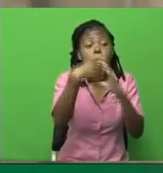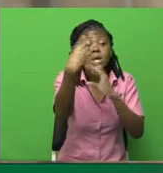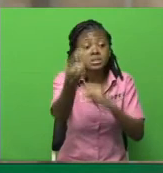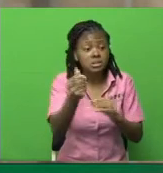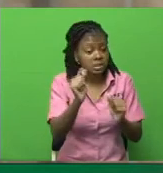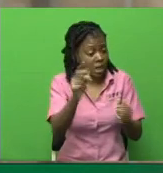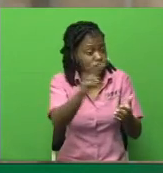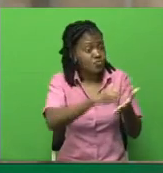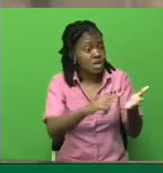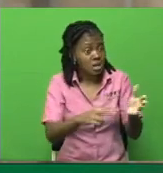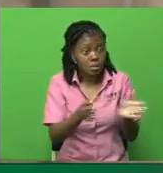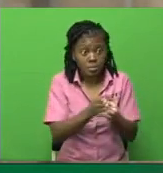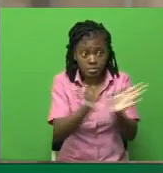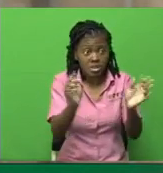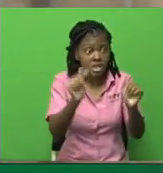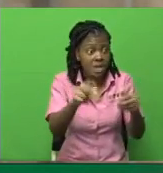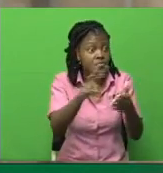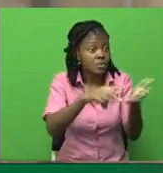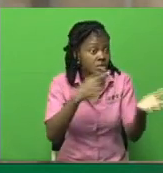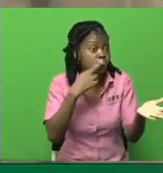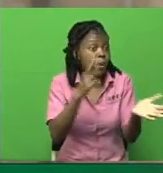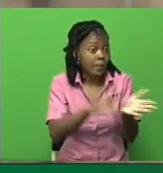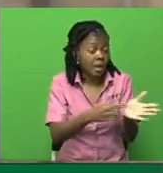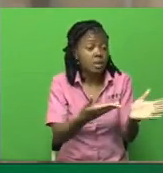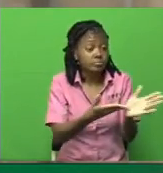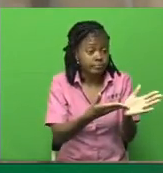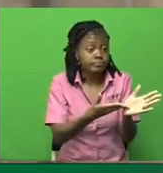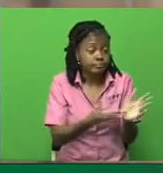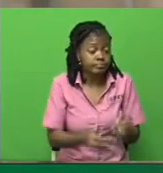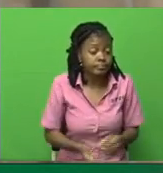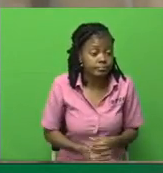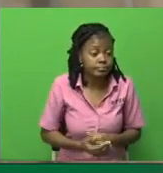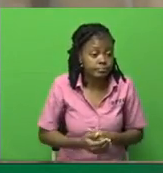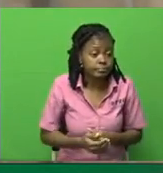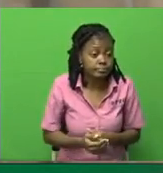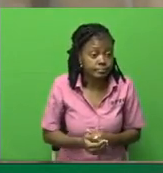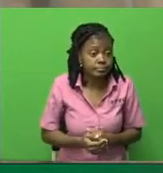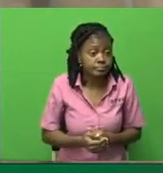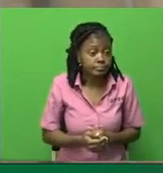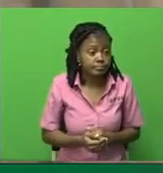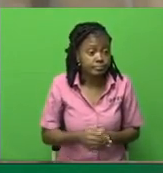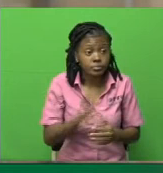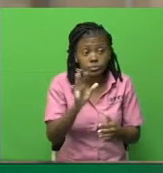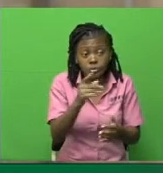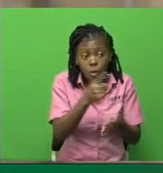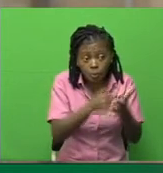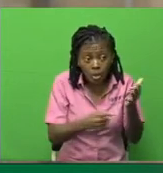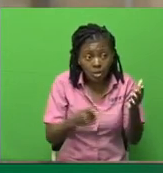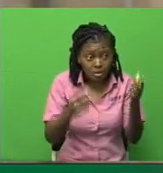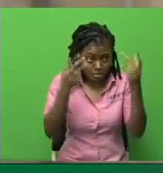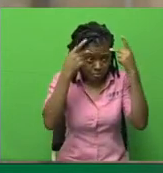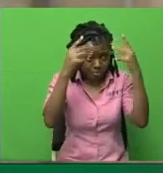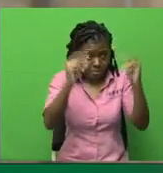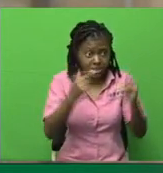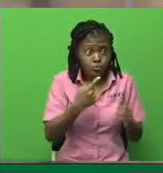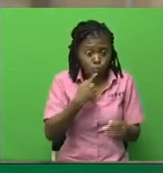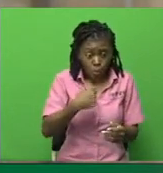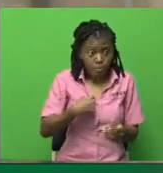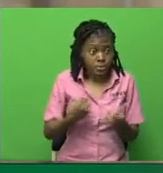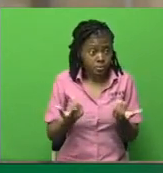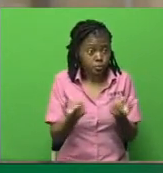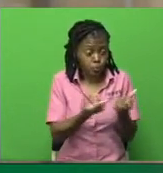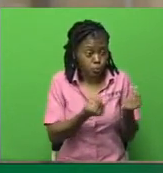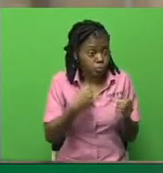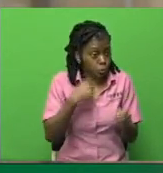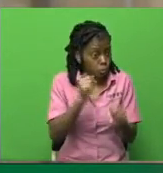that report was laid bare before this house on the instructions of The Honorable prime minister so when I heard the leader